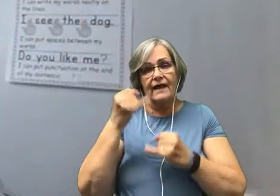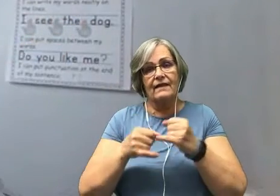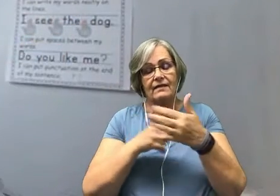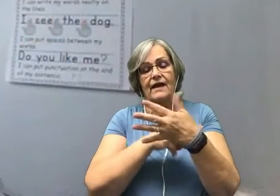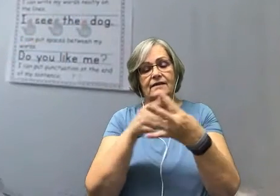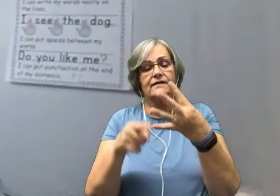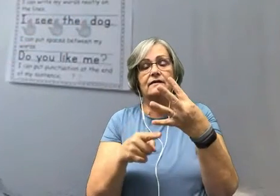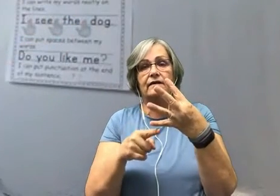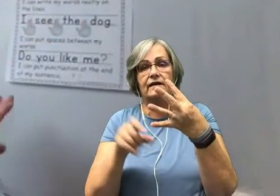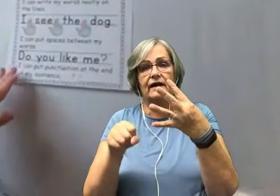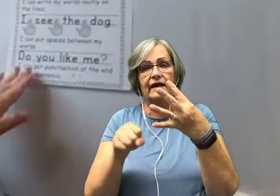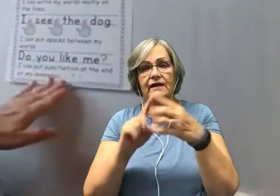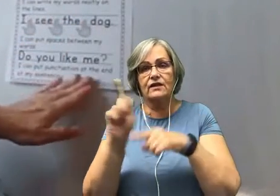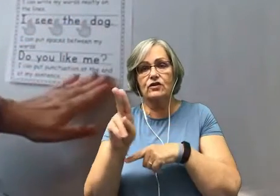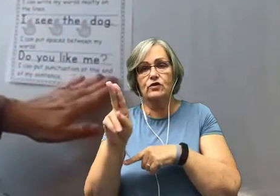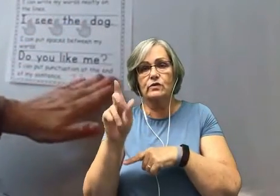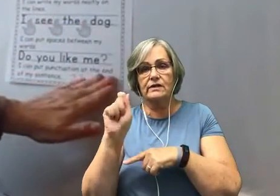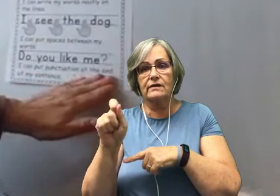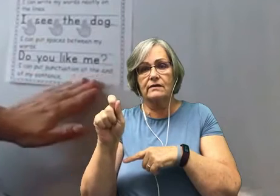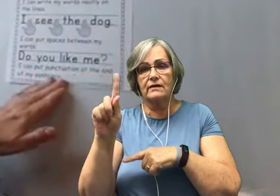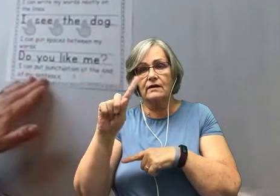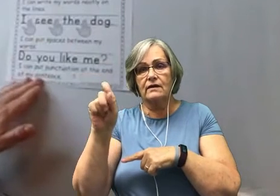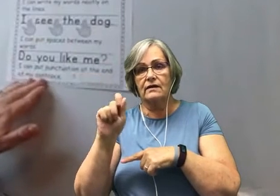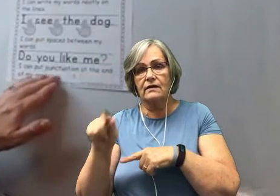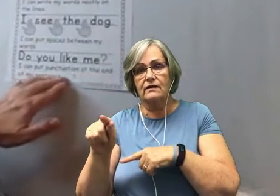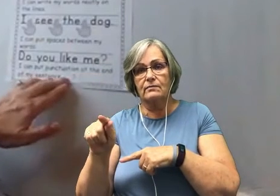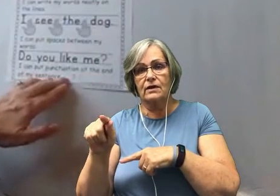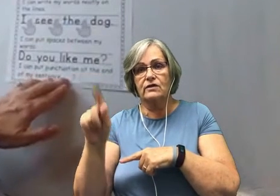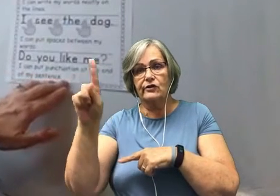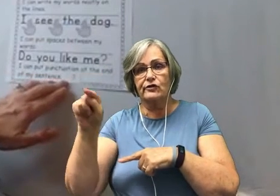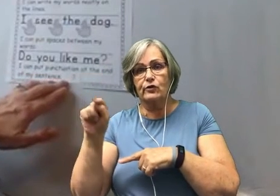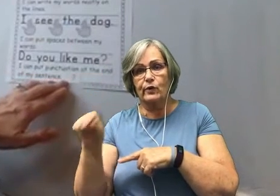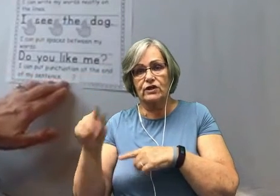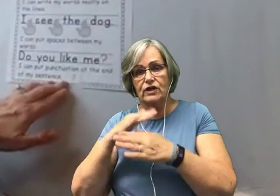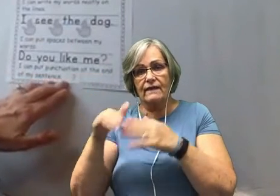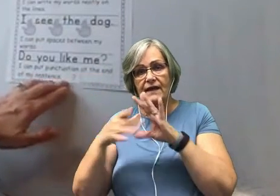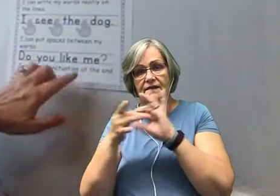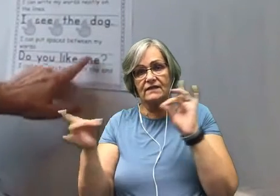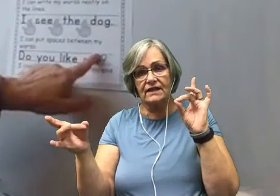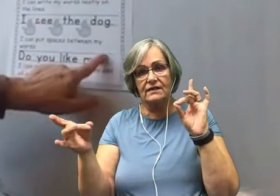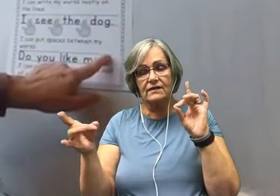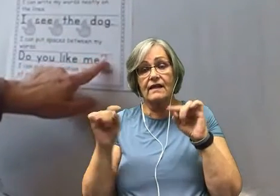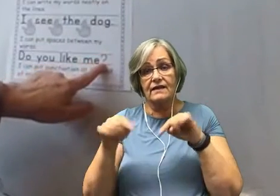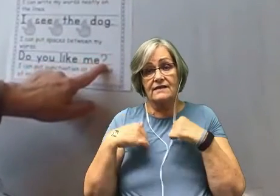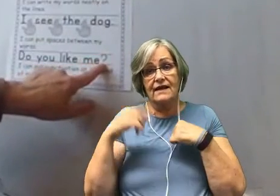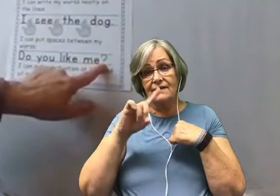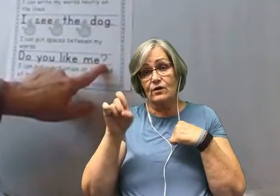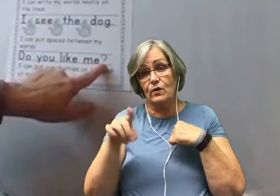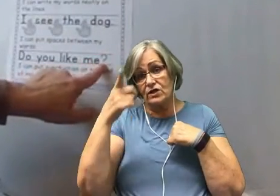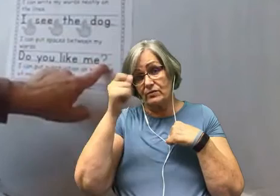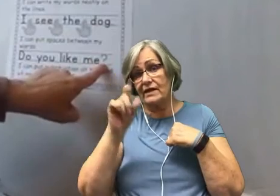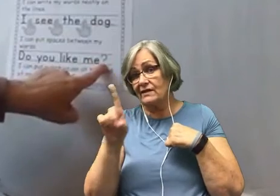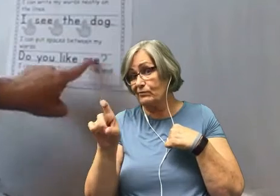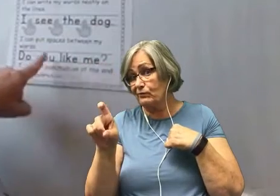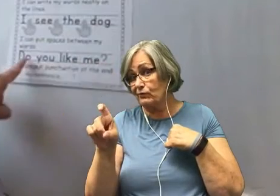Okay, the last one says, I can put punctuation at the end of my sentence. This has a question mark because